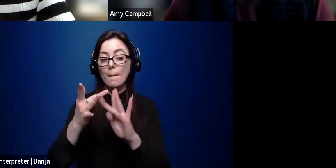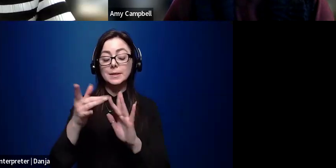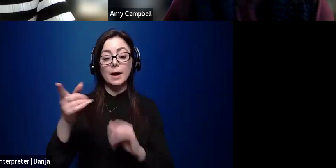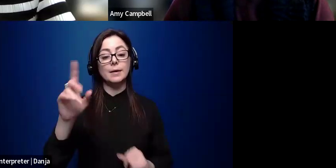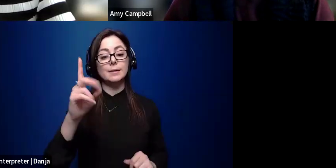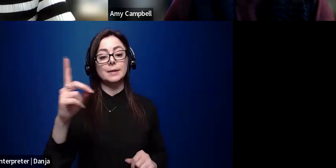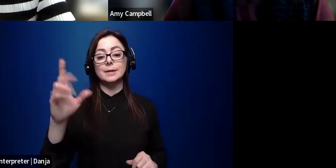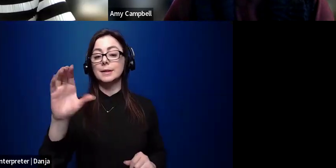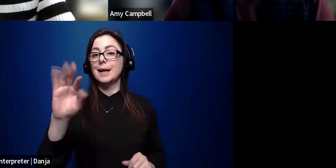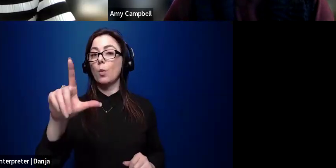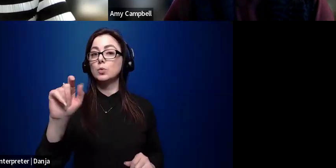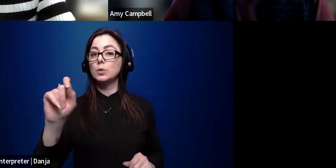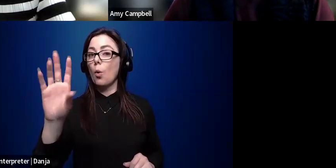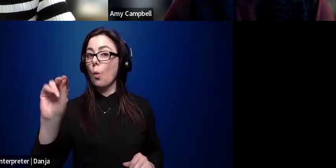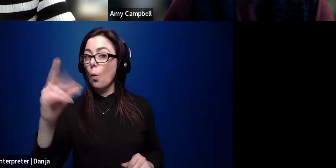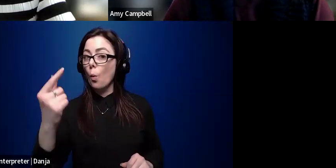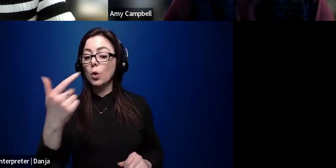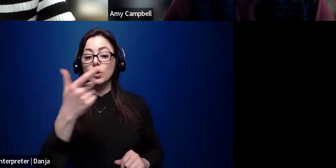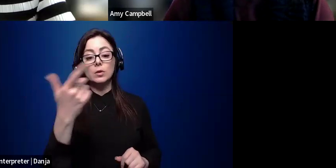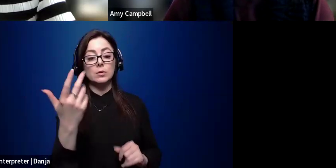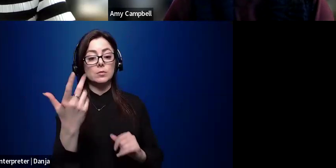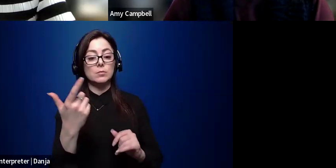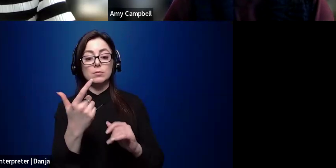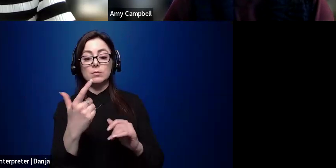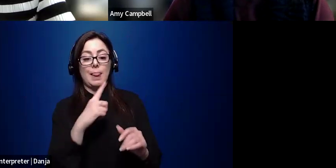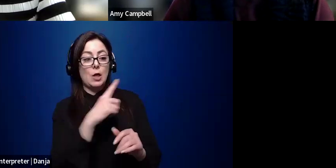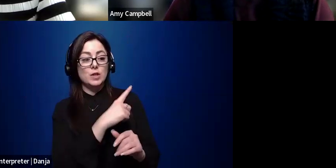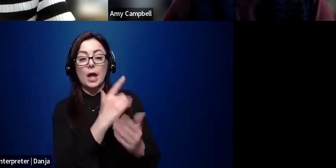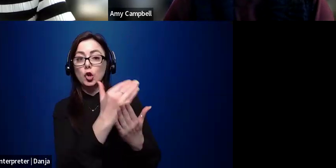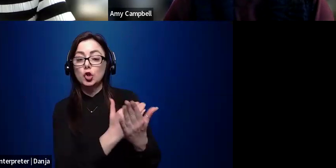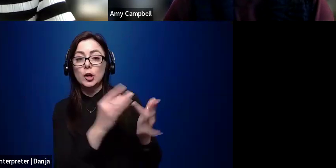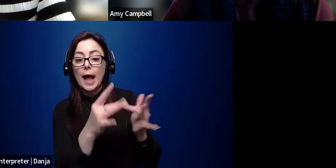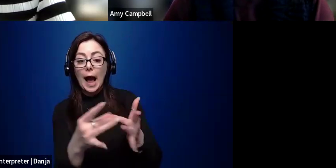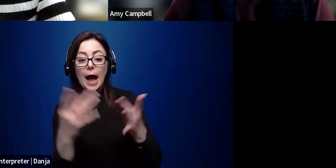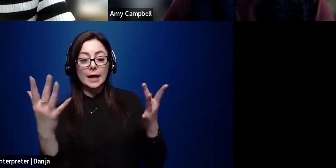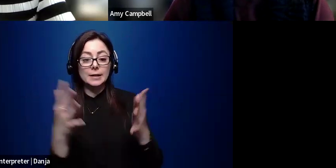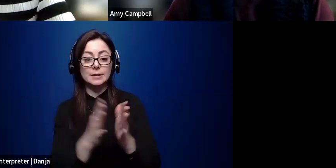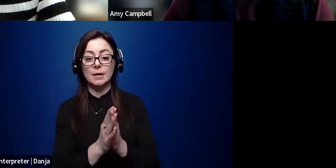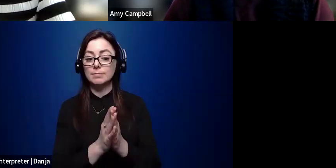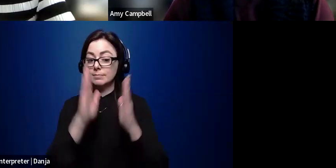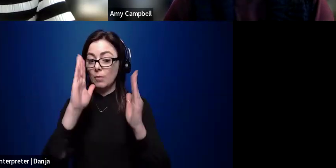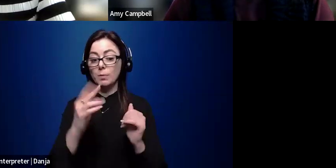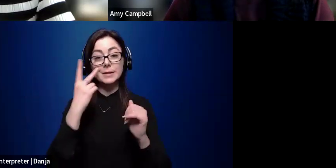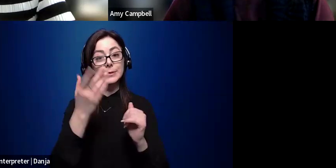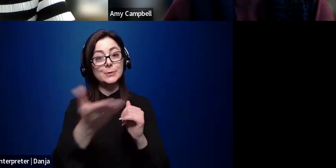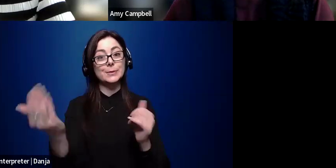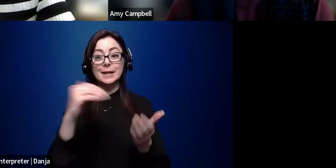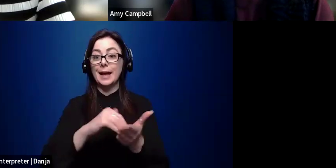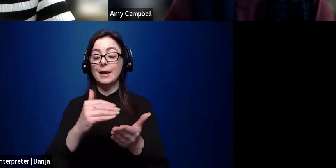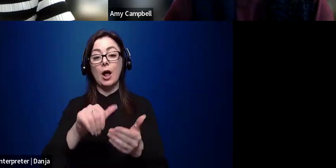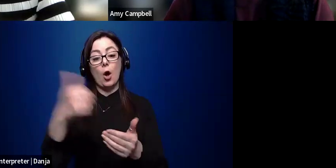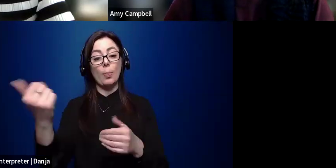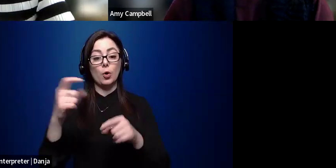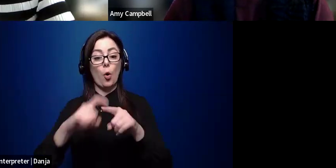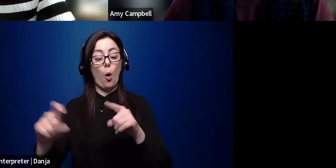ddcouncil.org. Check out the guide to the legislature or who represents you. And we hope to see you again on another call. You can keep